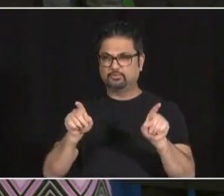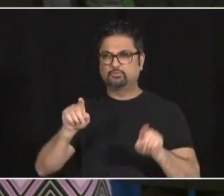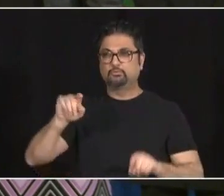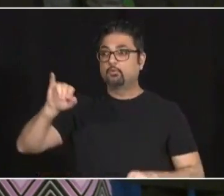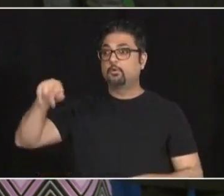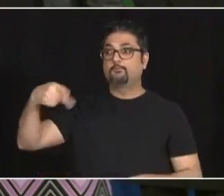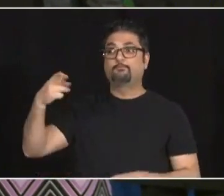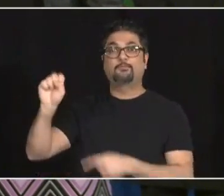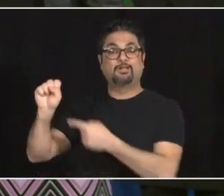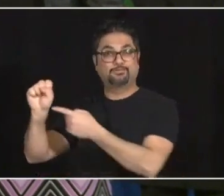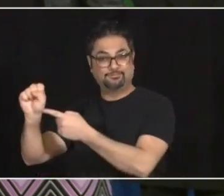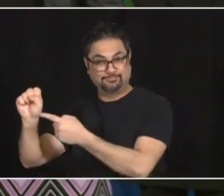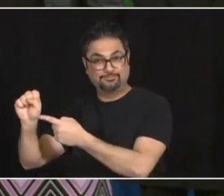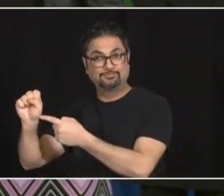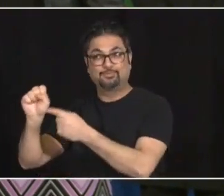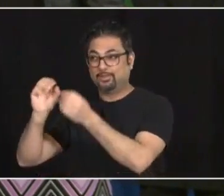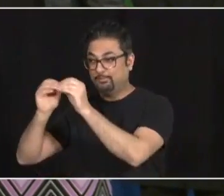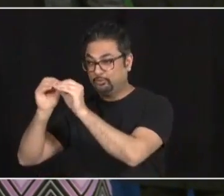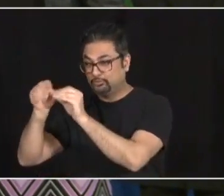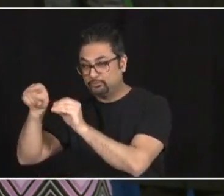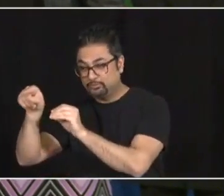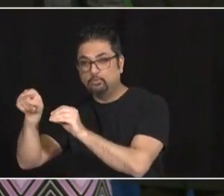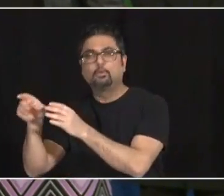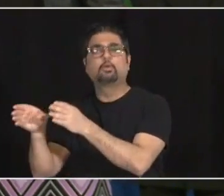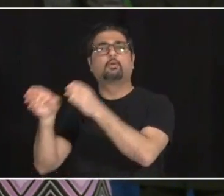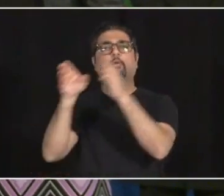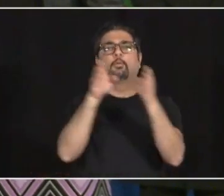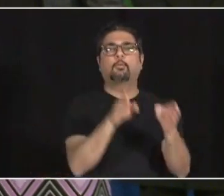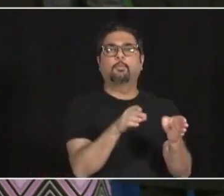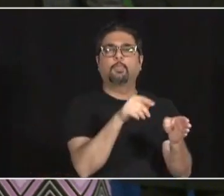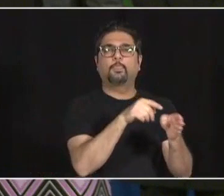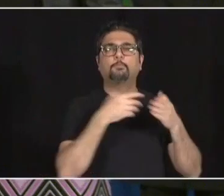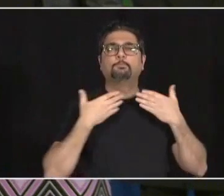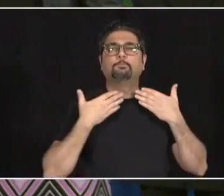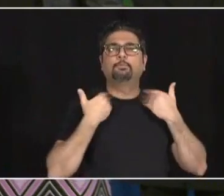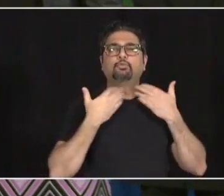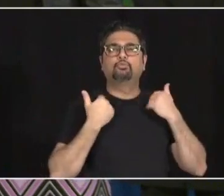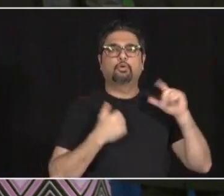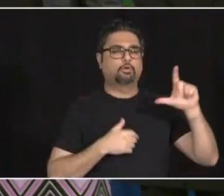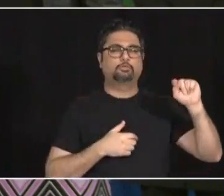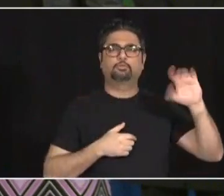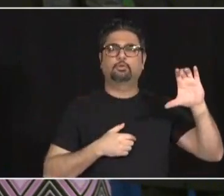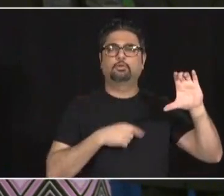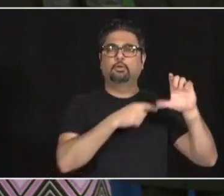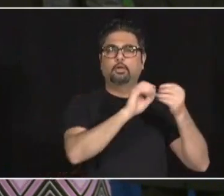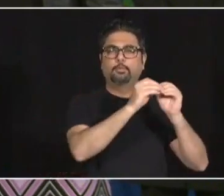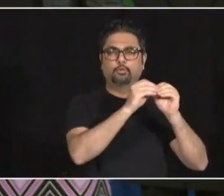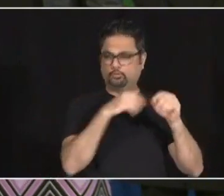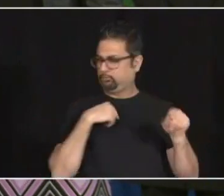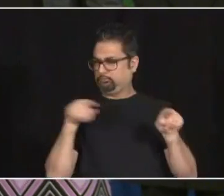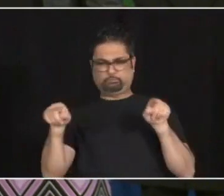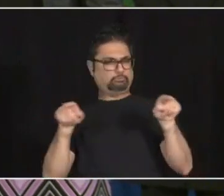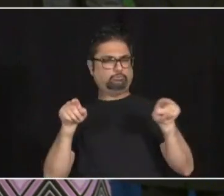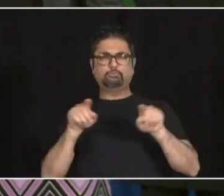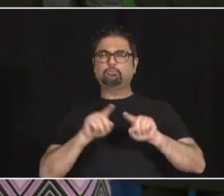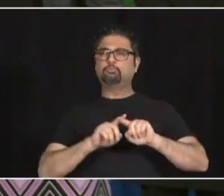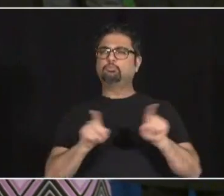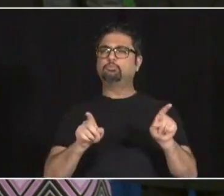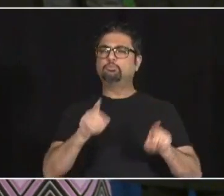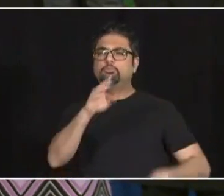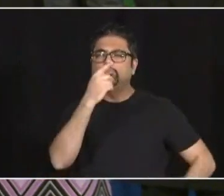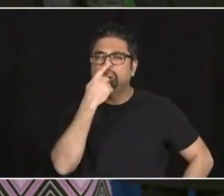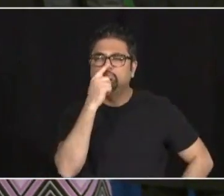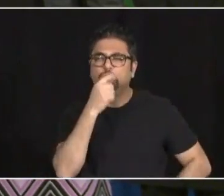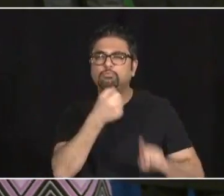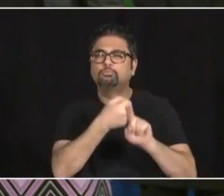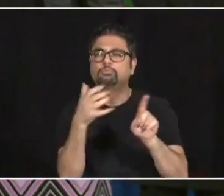system data and that which is coming out of the Ministry of Long-Term Care. I'm just wondering if you can explain a little bit more about why